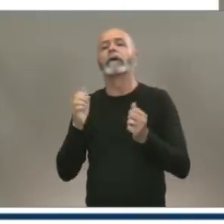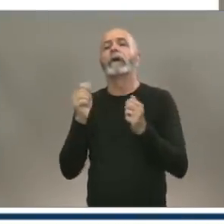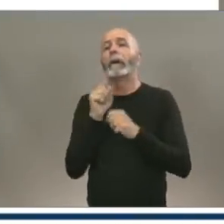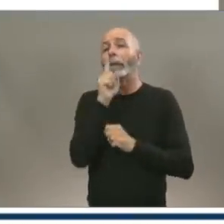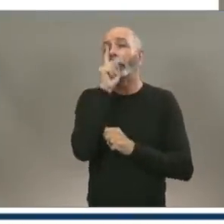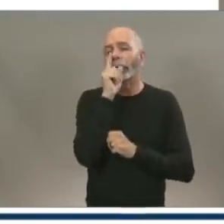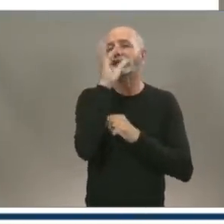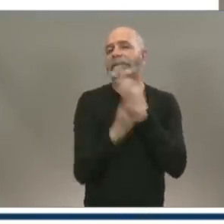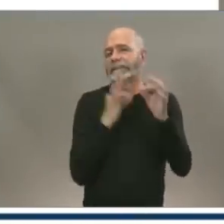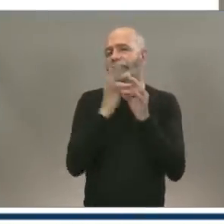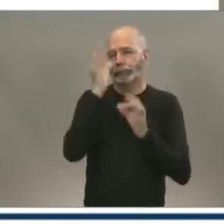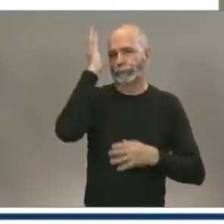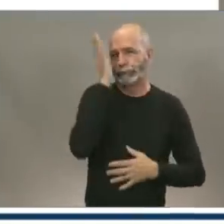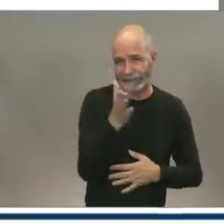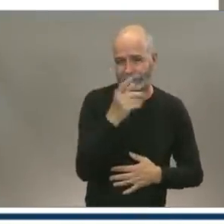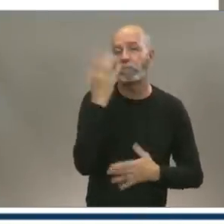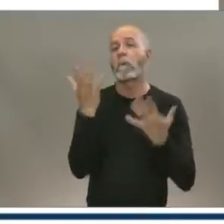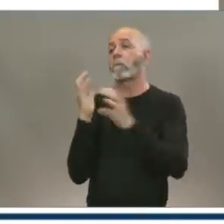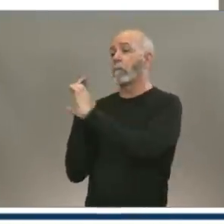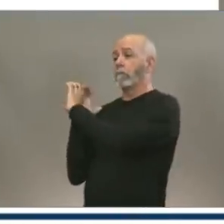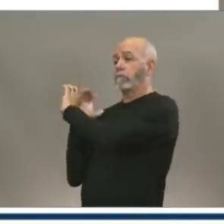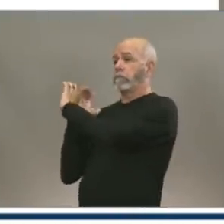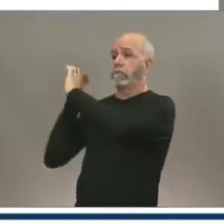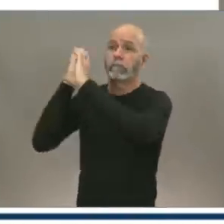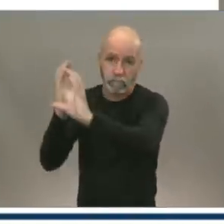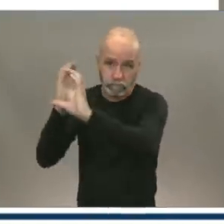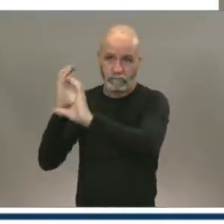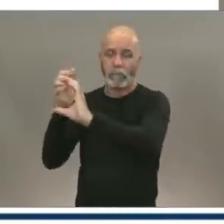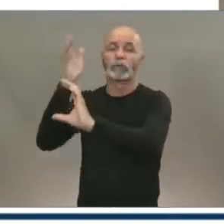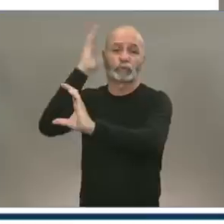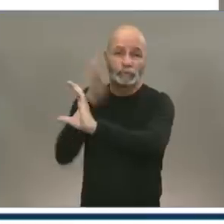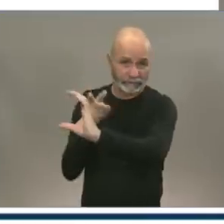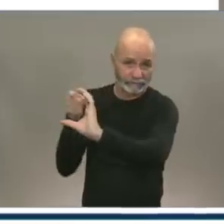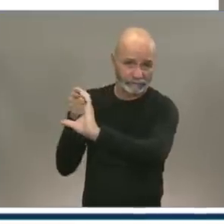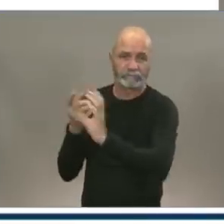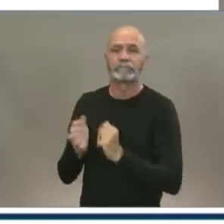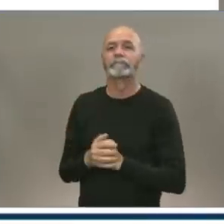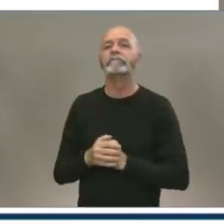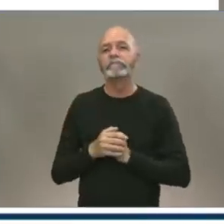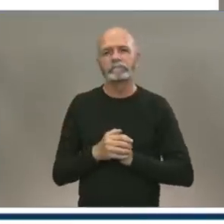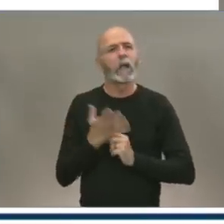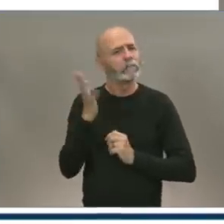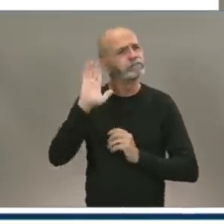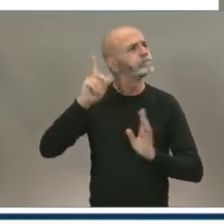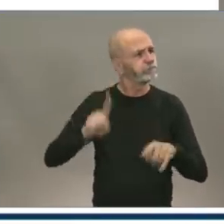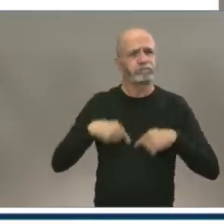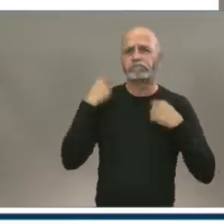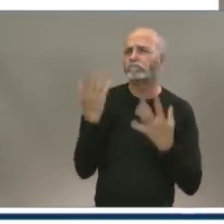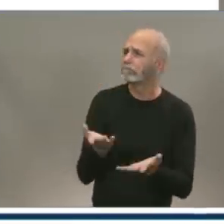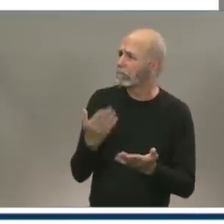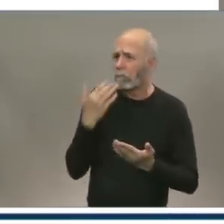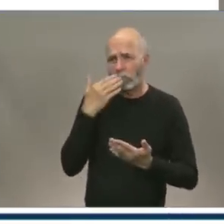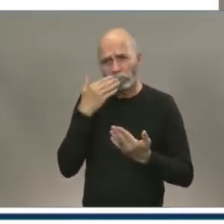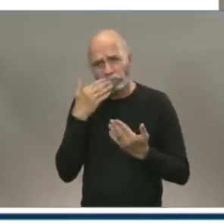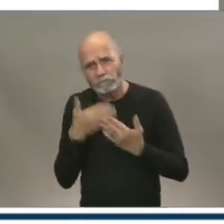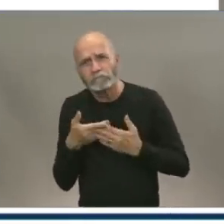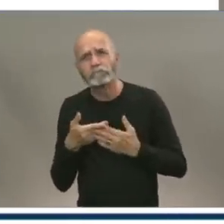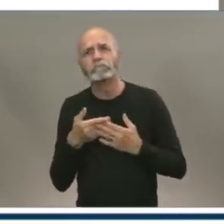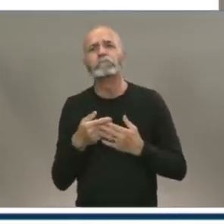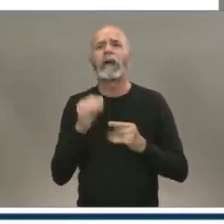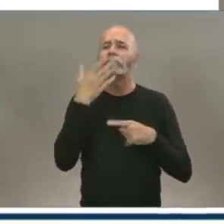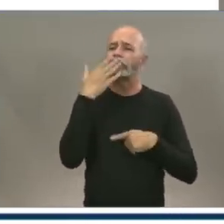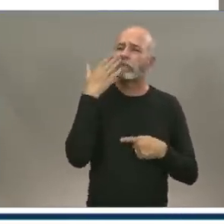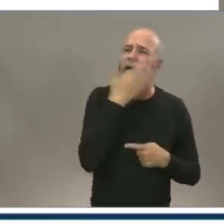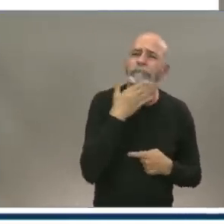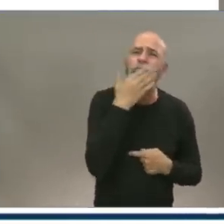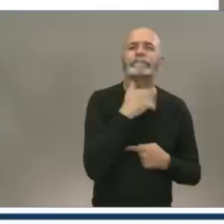working with our partners like Praxis who do asymptomatic testing, all of which we've done in the last few weeks in Amherst and other parts